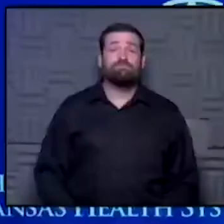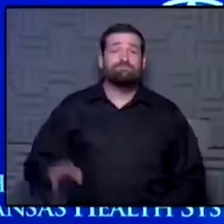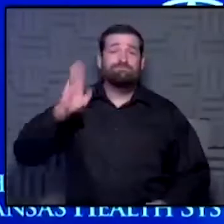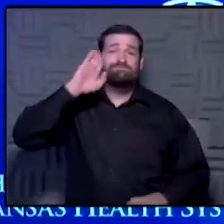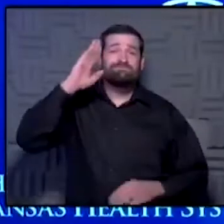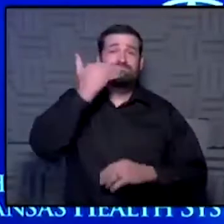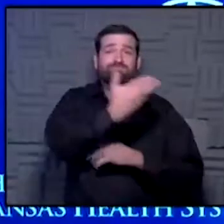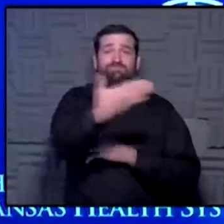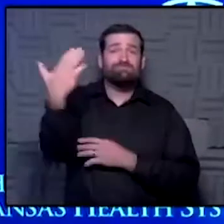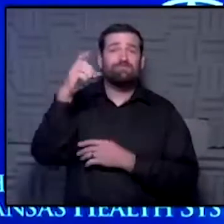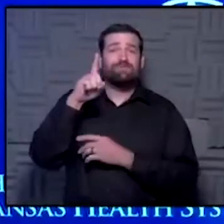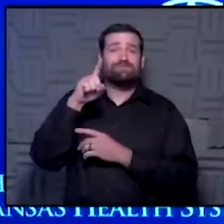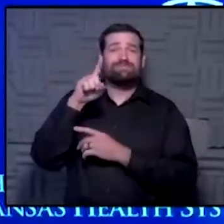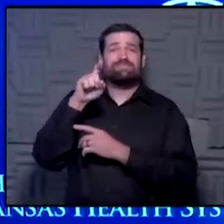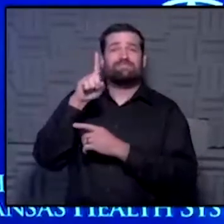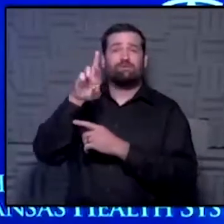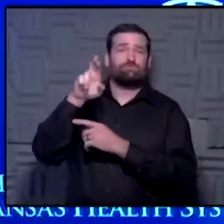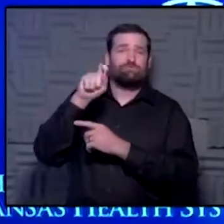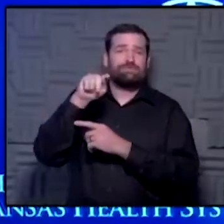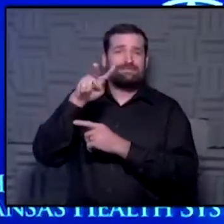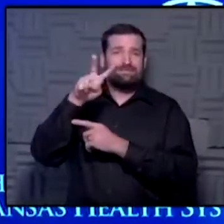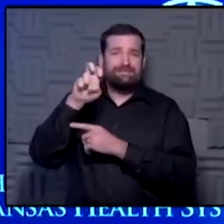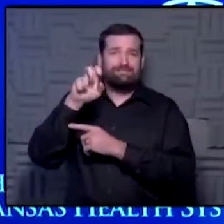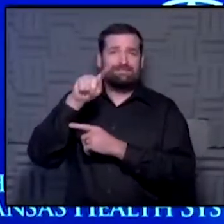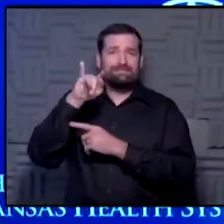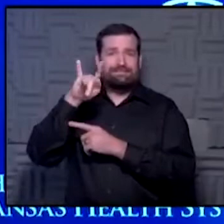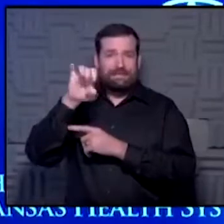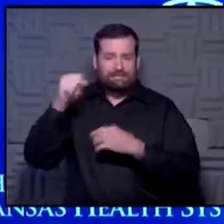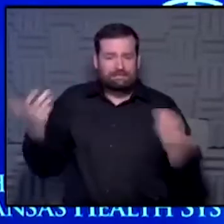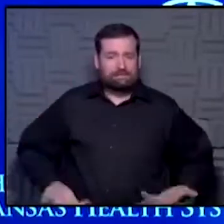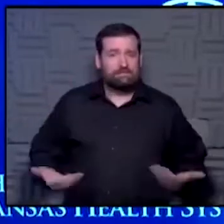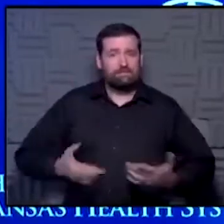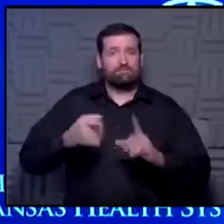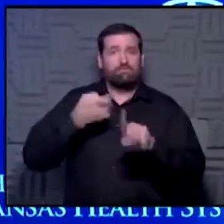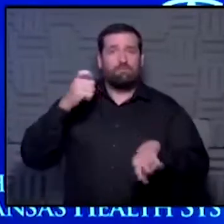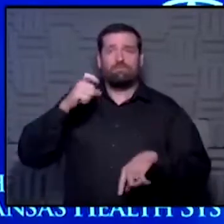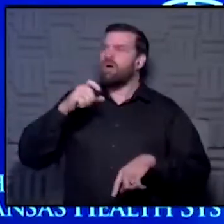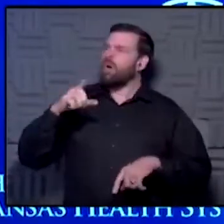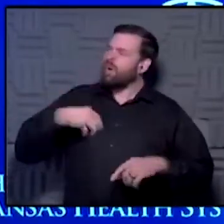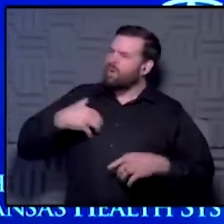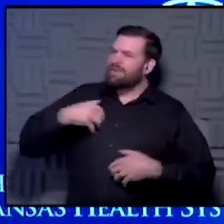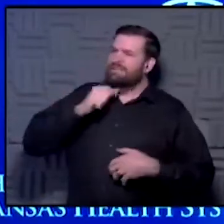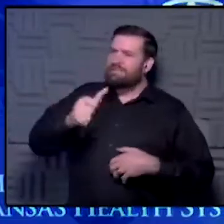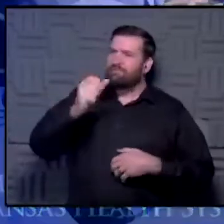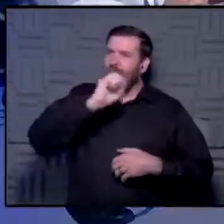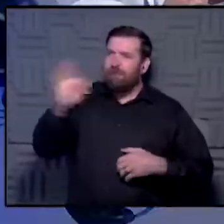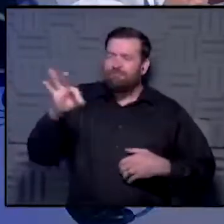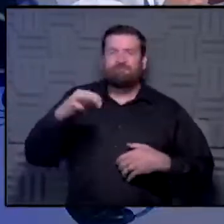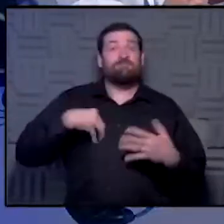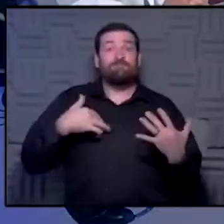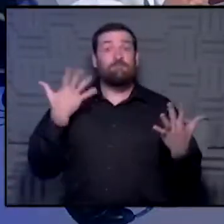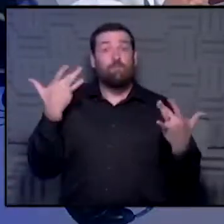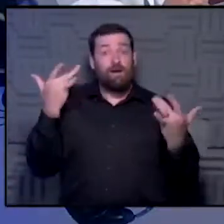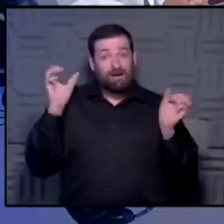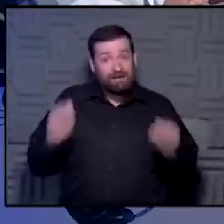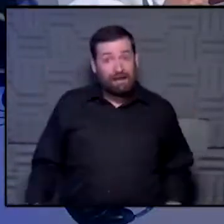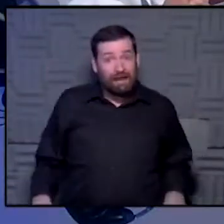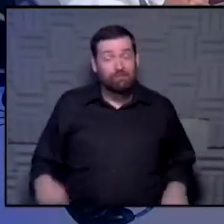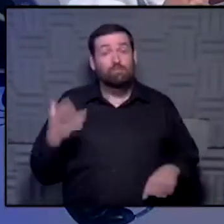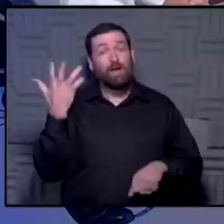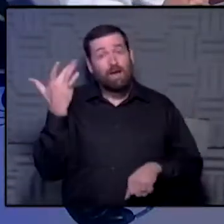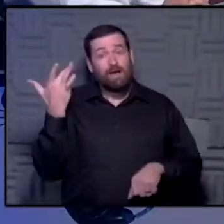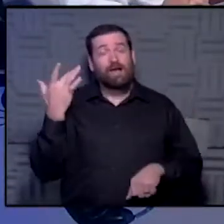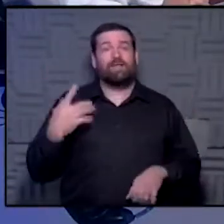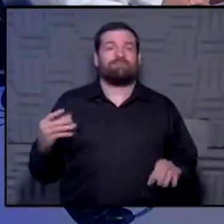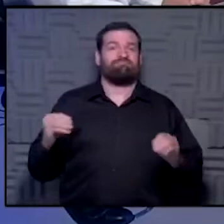Hey, good morning. It's Steve Stites, Chief Medical Officer here at the University of Kansas Health System, broadcasting live. I didn't take this off yet. And why can I take it off? Because I